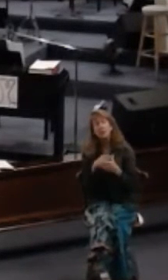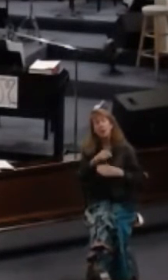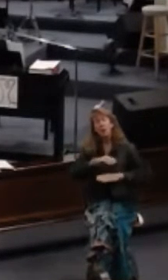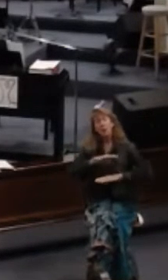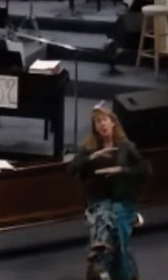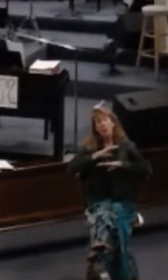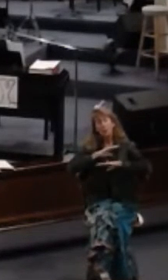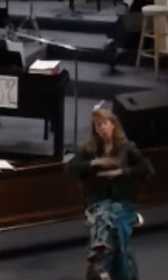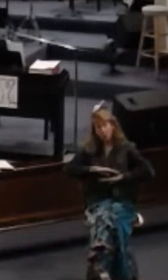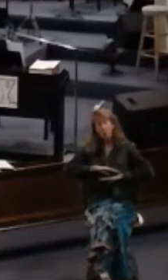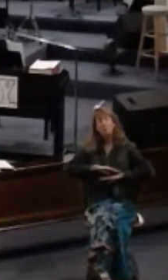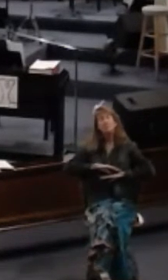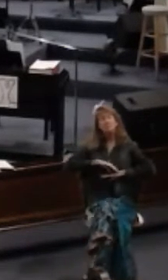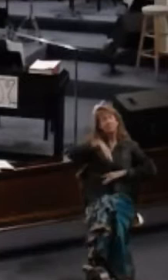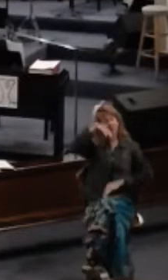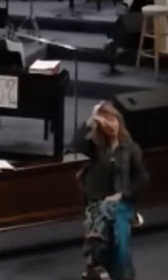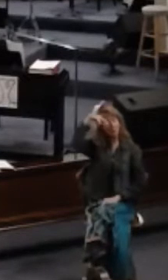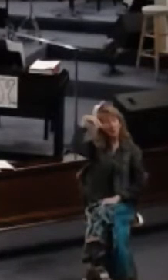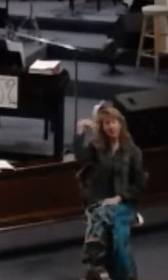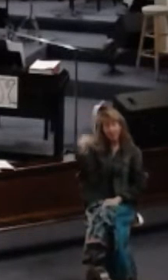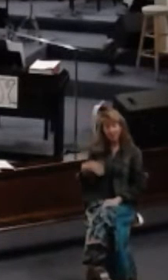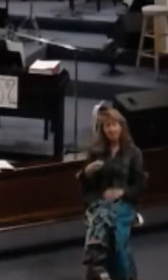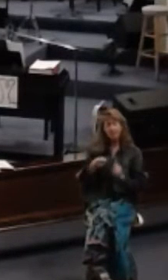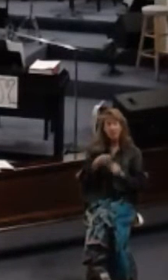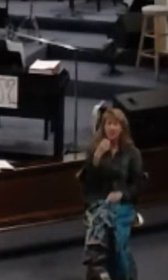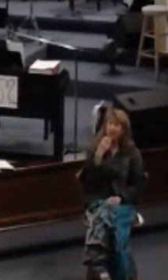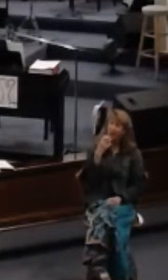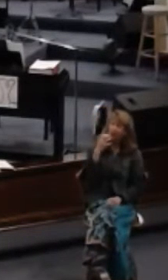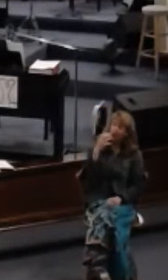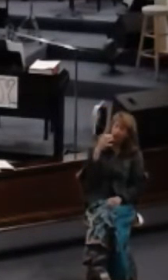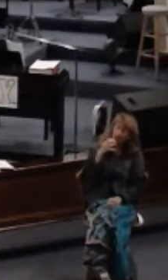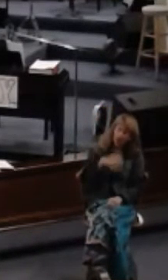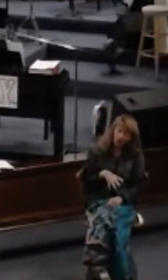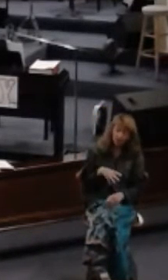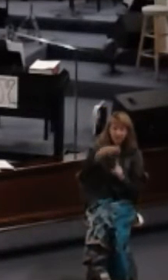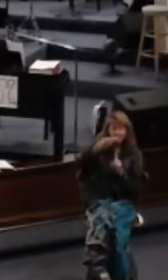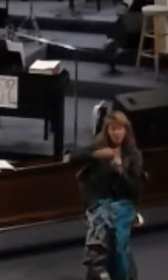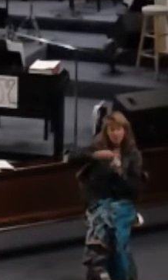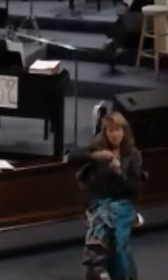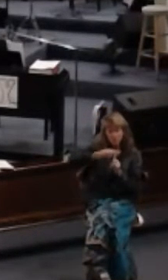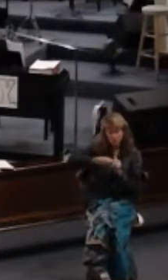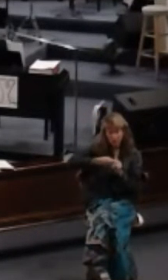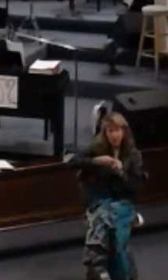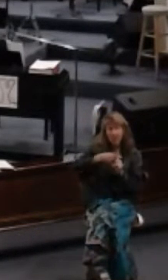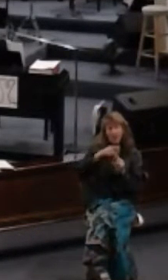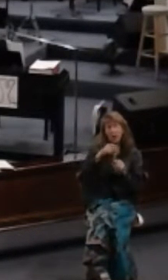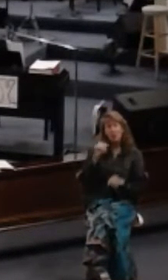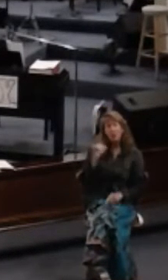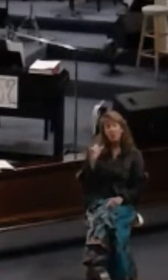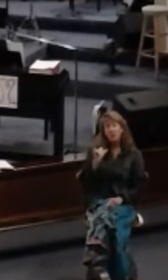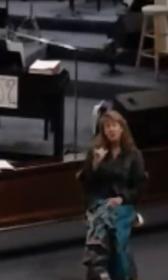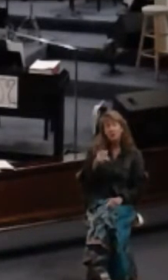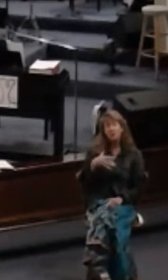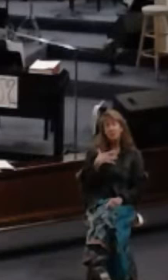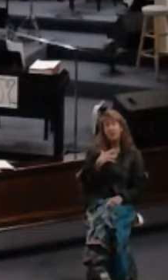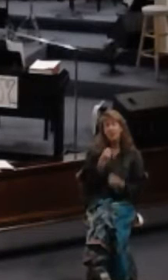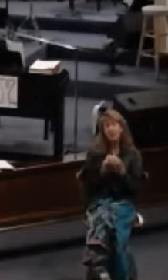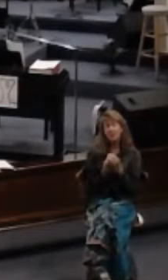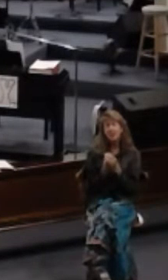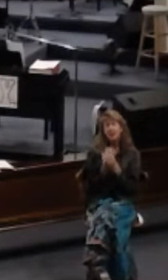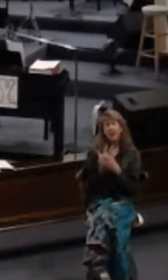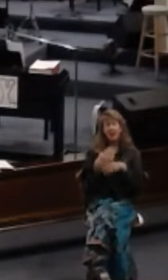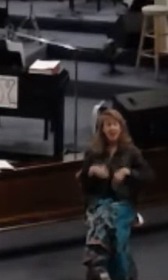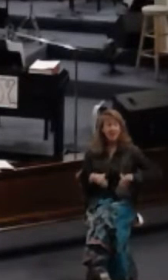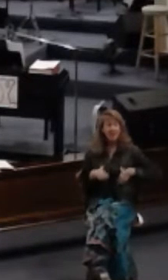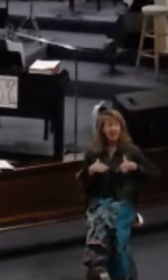and the heat that we've experienced. But also, Lord, it just makes us feel alive to experience the elements of